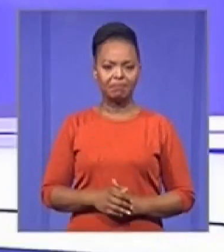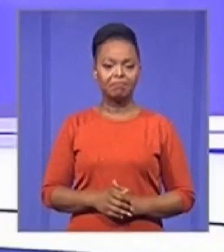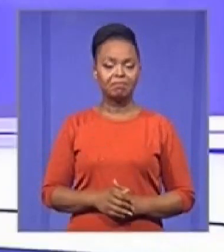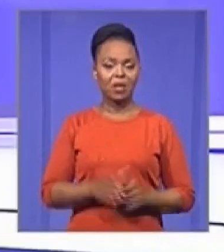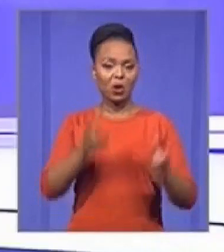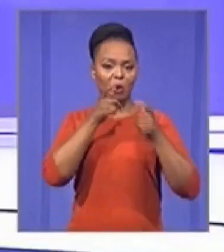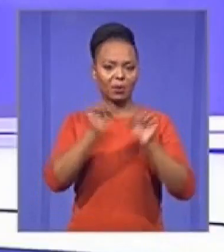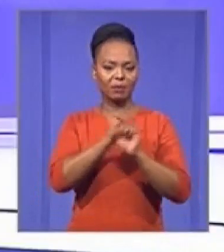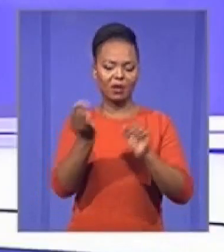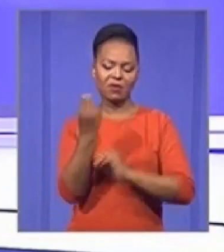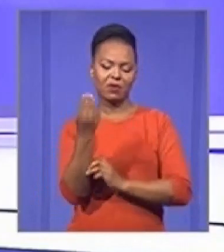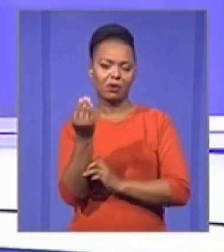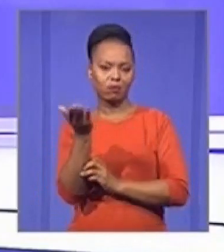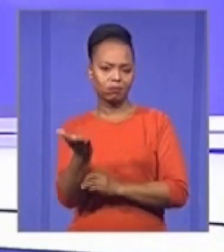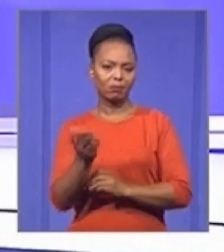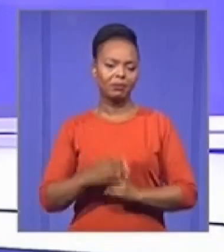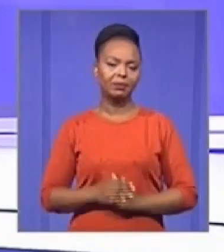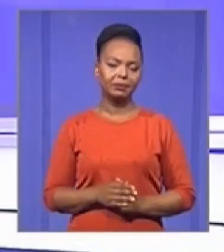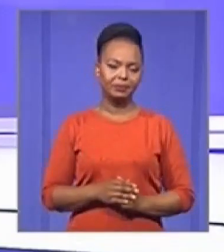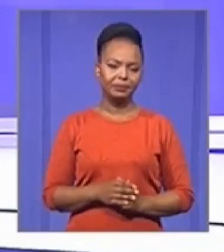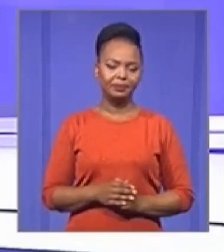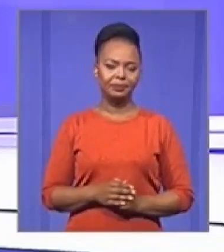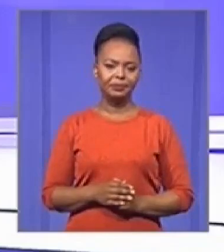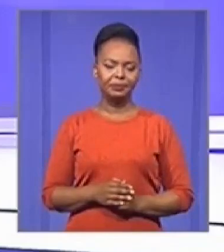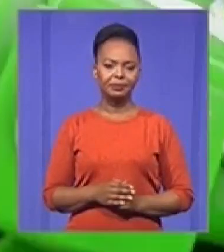maikutlo a hao ka kgatiso ya video ya WhatsApp ona mo hi ke a latelang